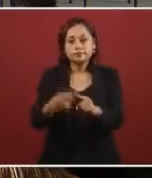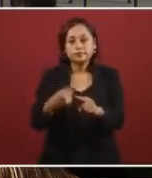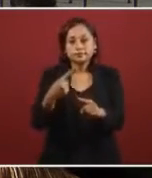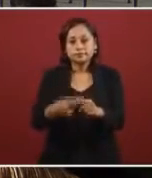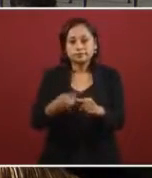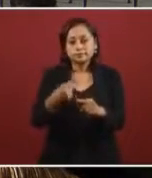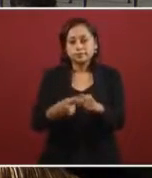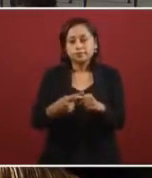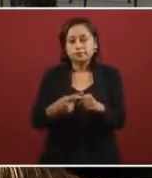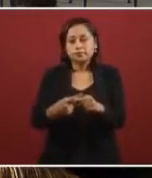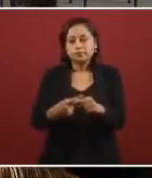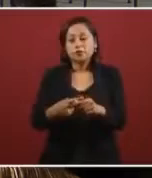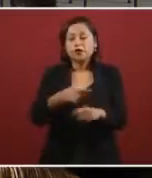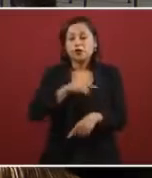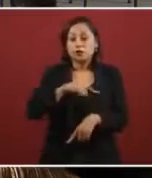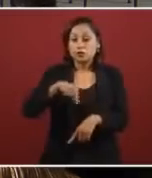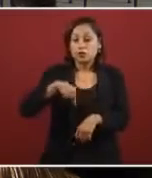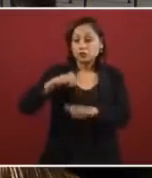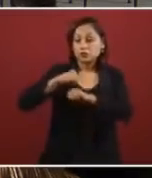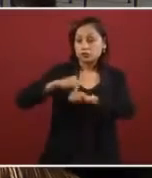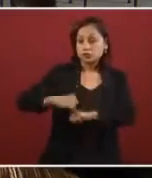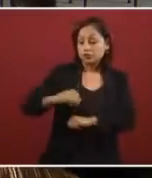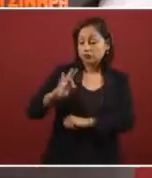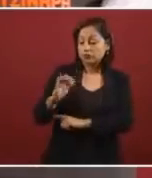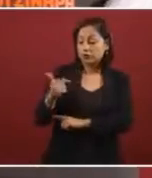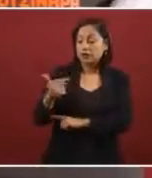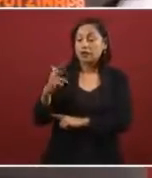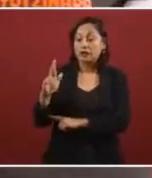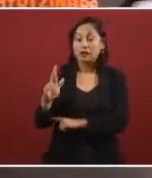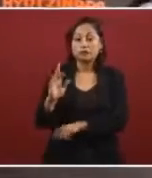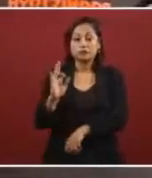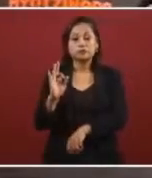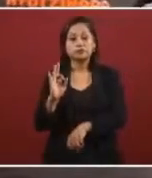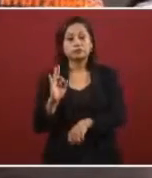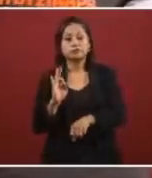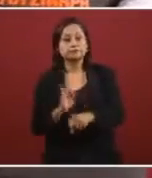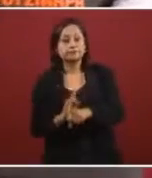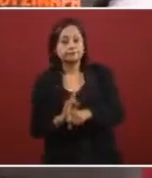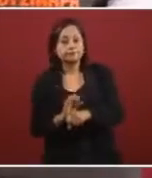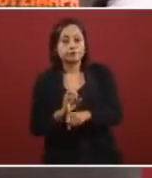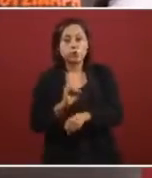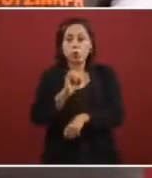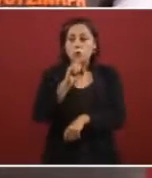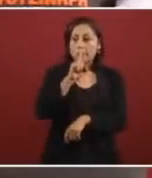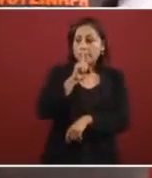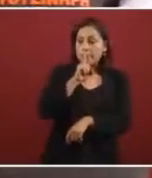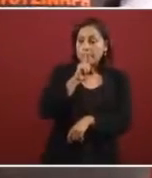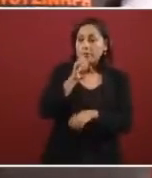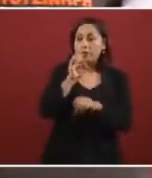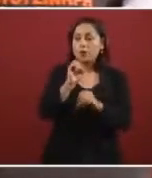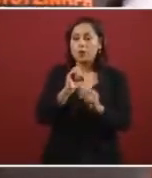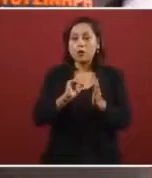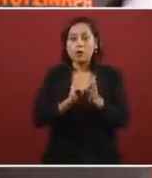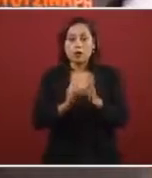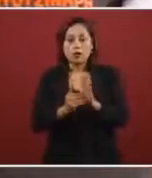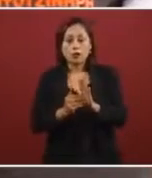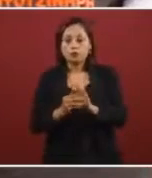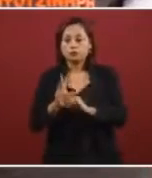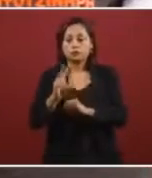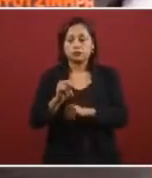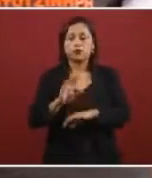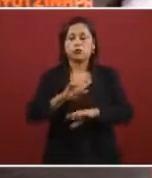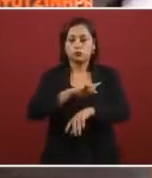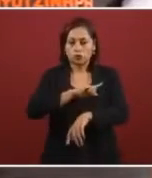vamos a contact encubrir with this. o vamos We, a as generar a district e attorney, investigar we will todas not aquellas cover complicidades que se or dieron en el not